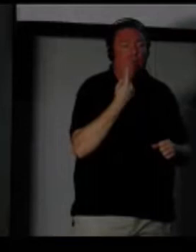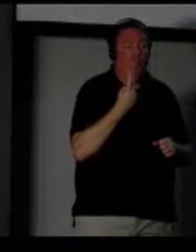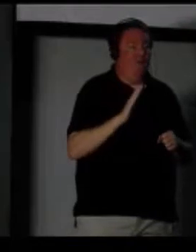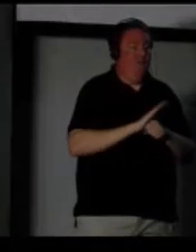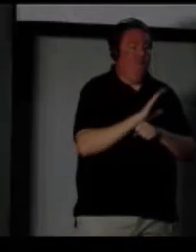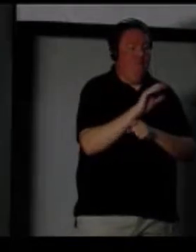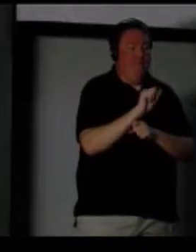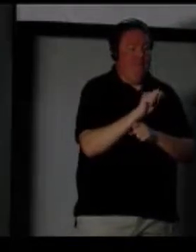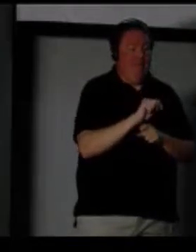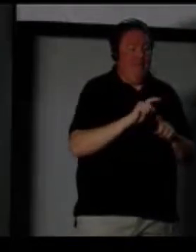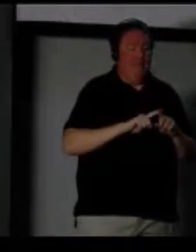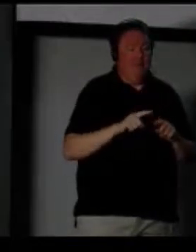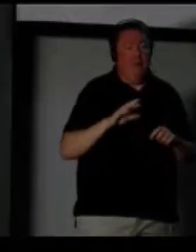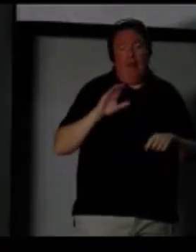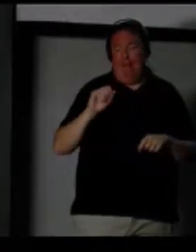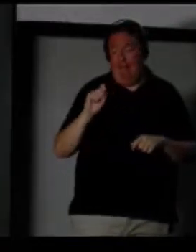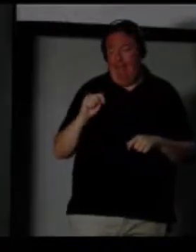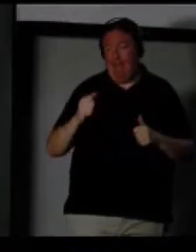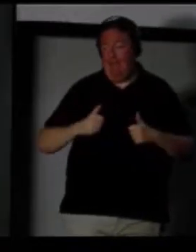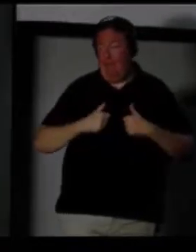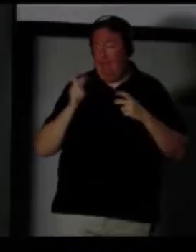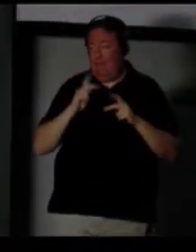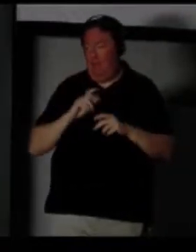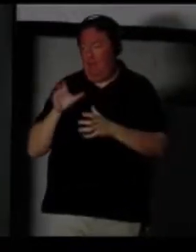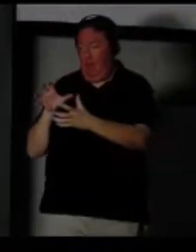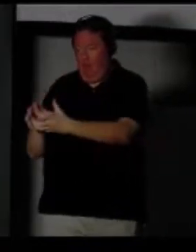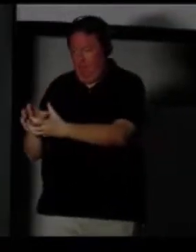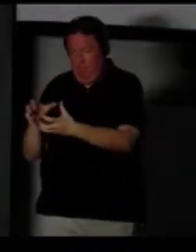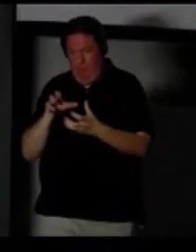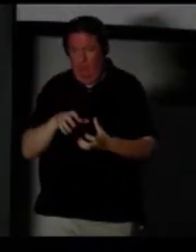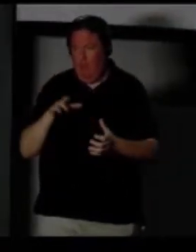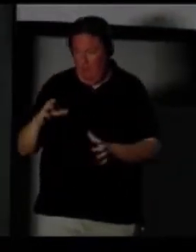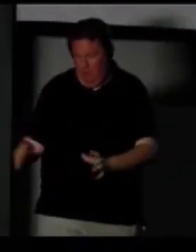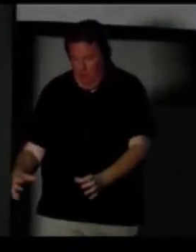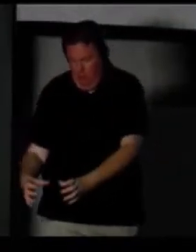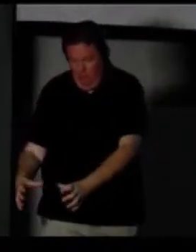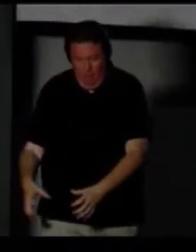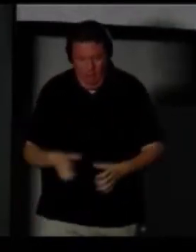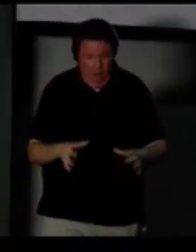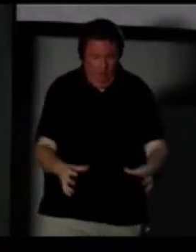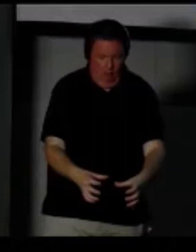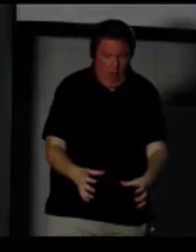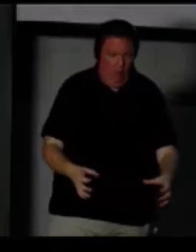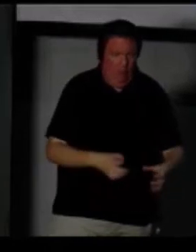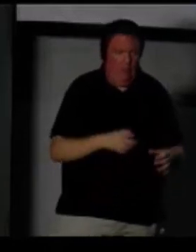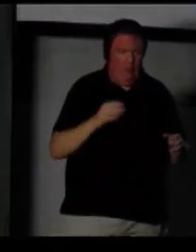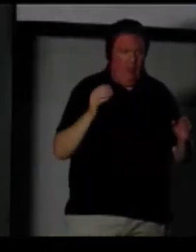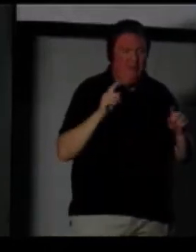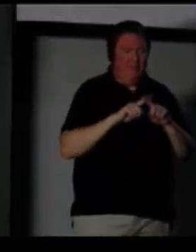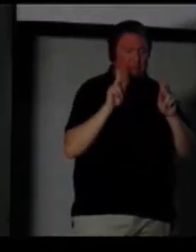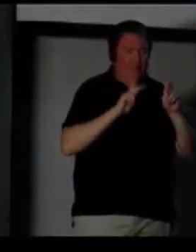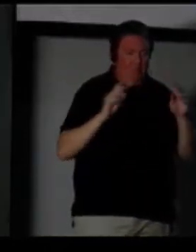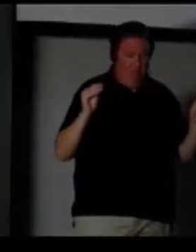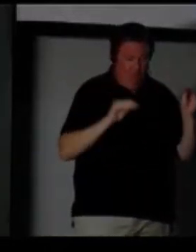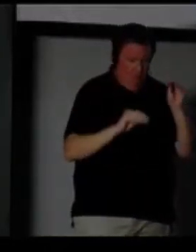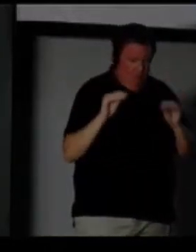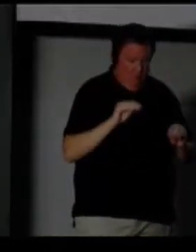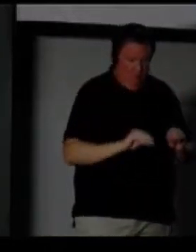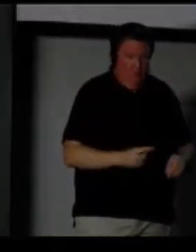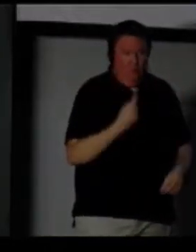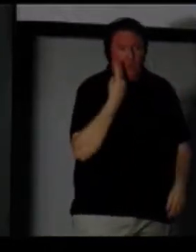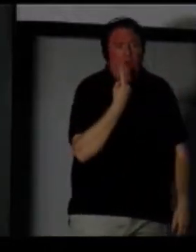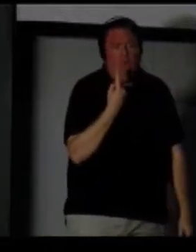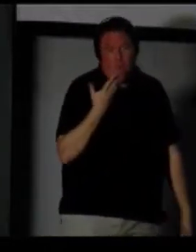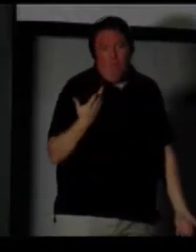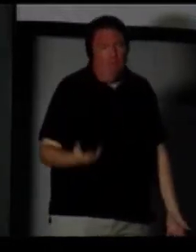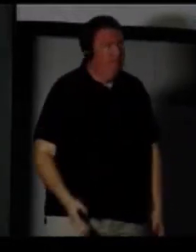people, not even necessarily one single model, maybe a composite of his favorite models.